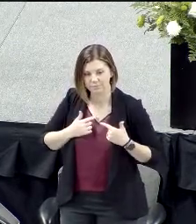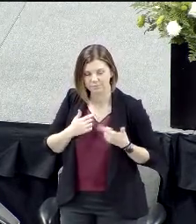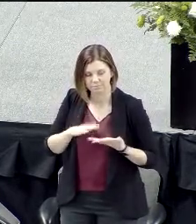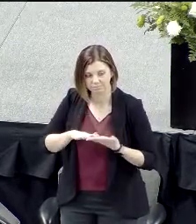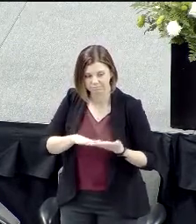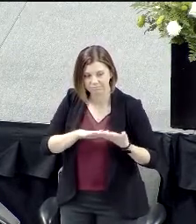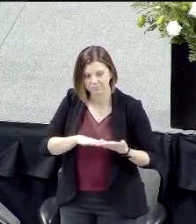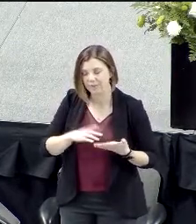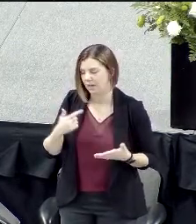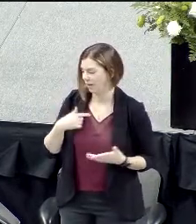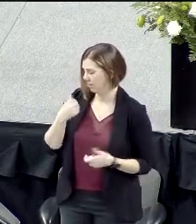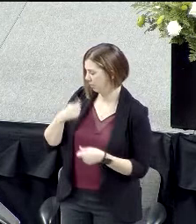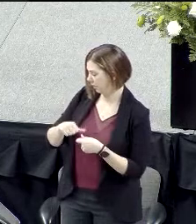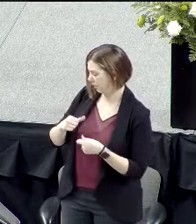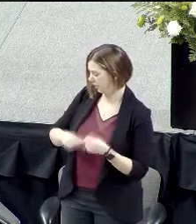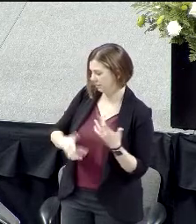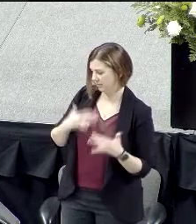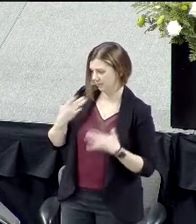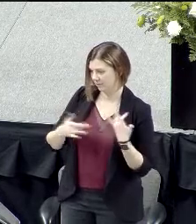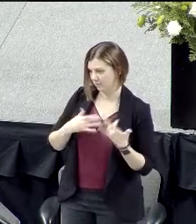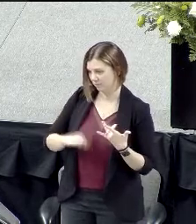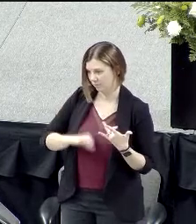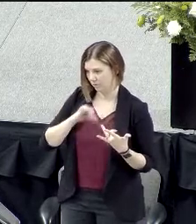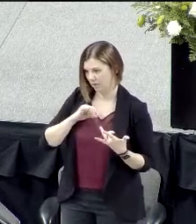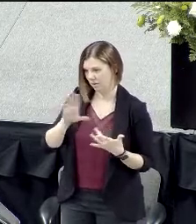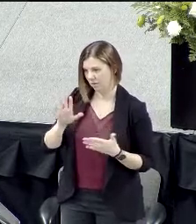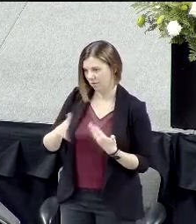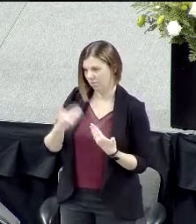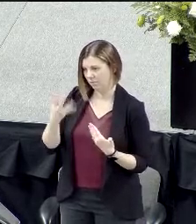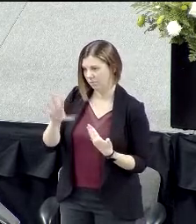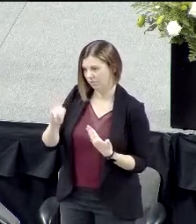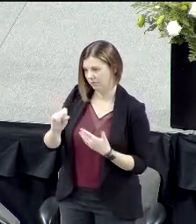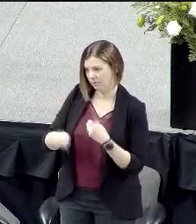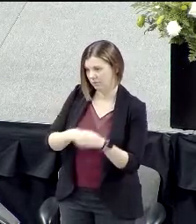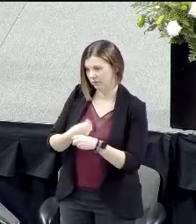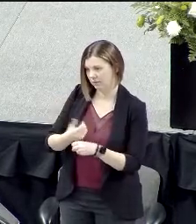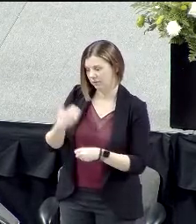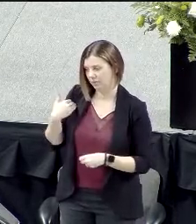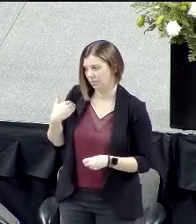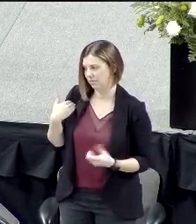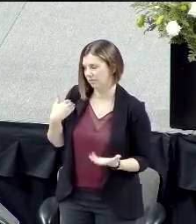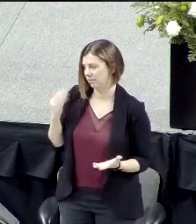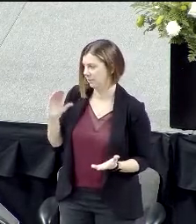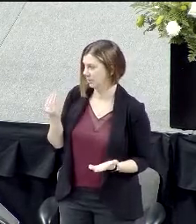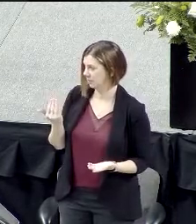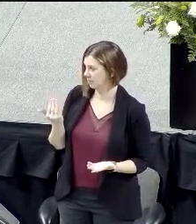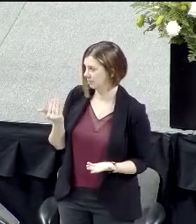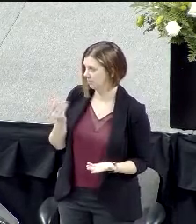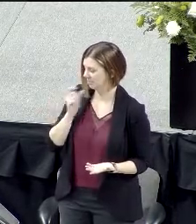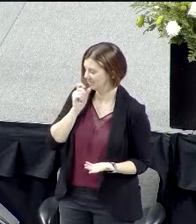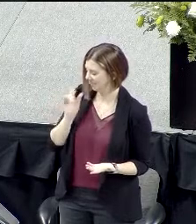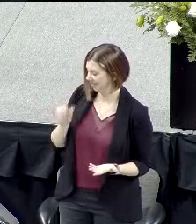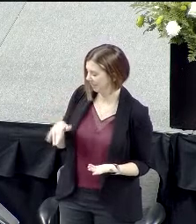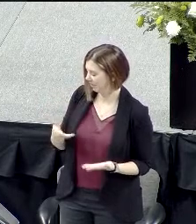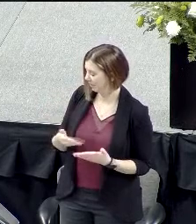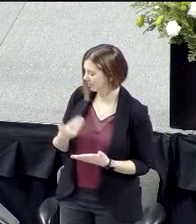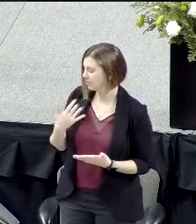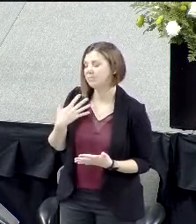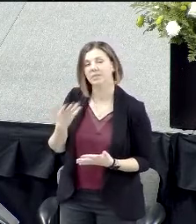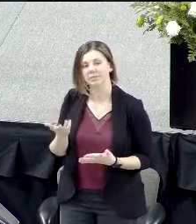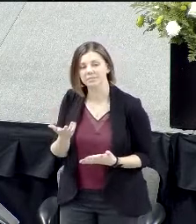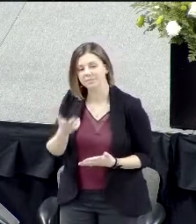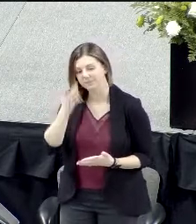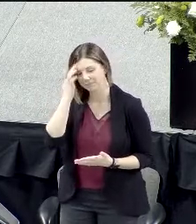I remember the excitement and pride almost 50 years ago, seems like not that long, when I graduated from